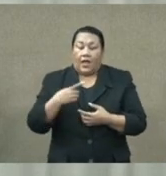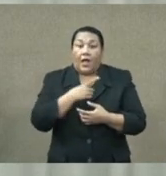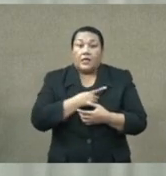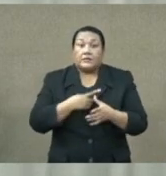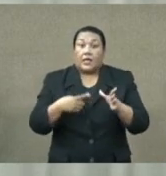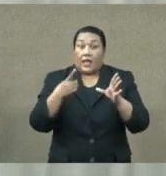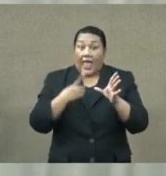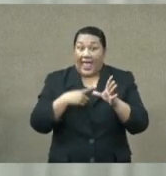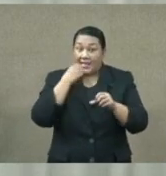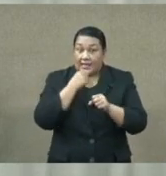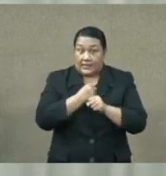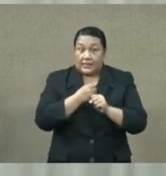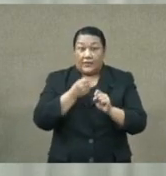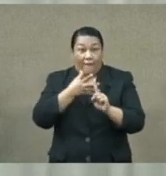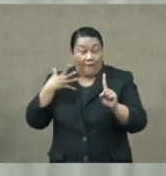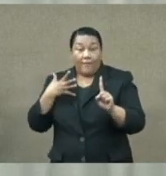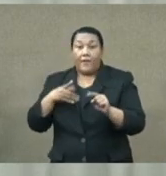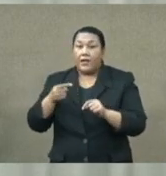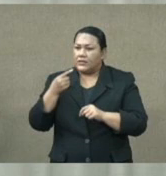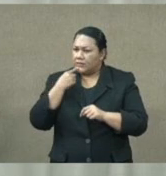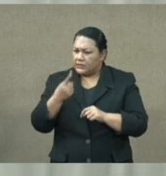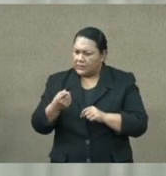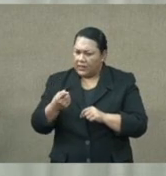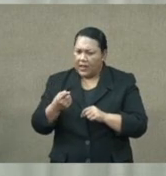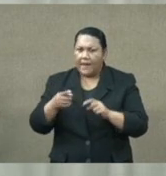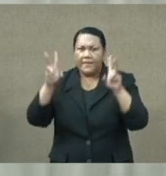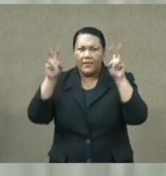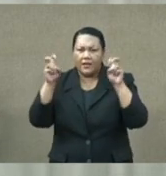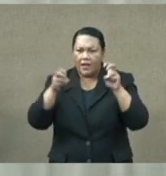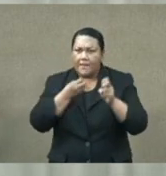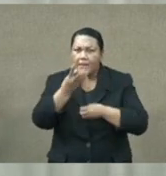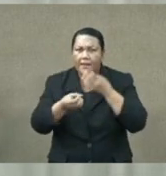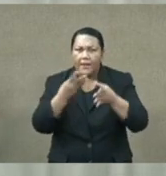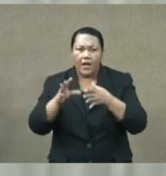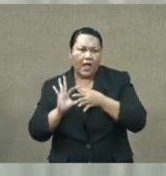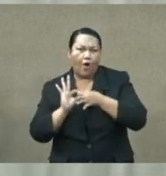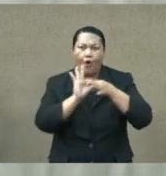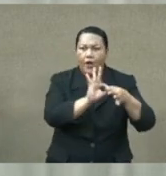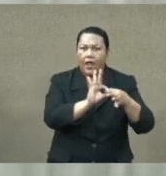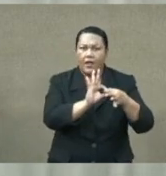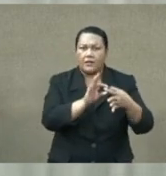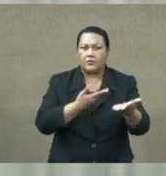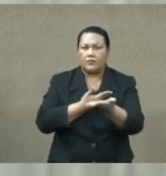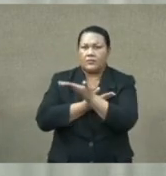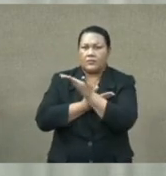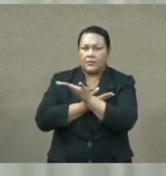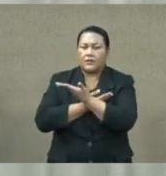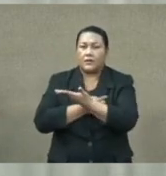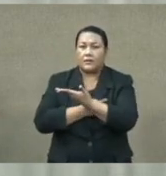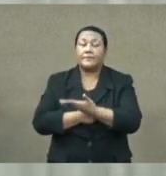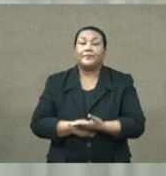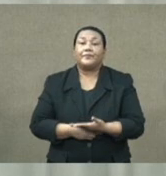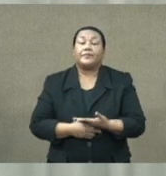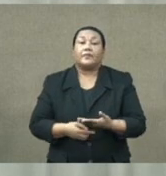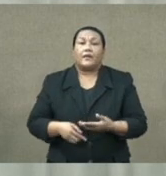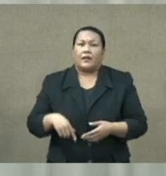the situation as boiling and linked it to me. I made a statement of rebuttal